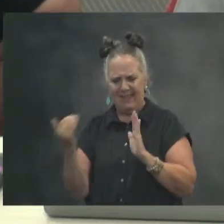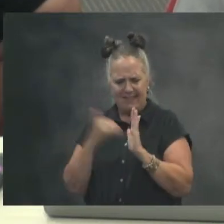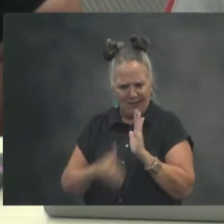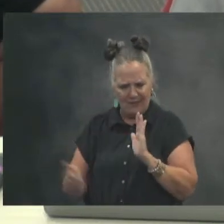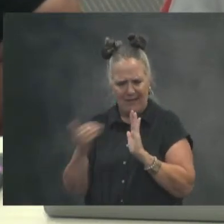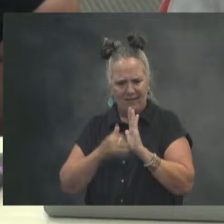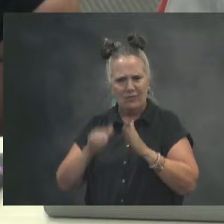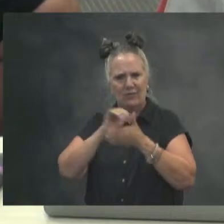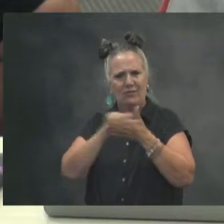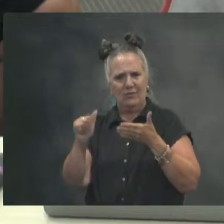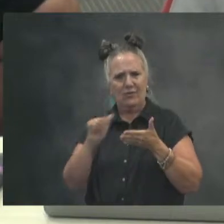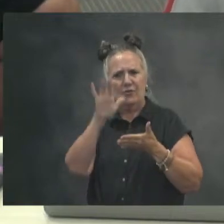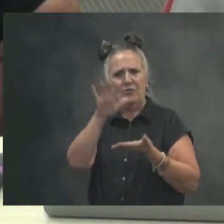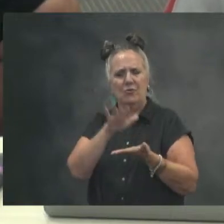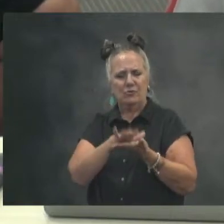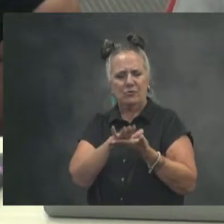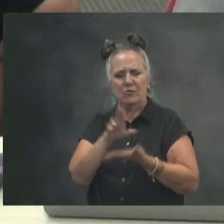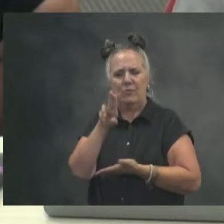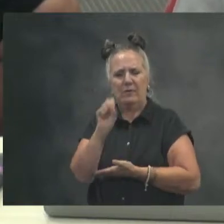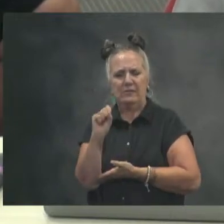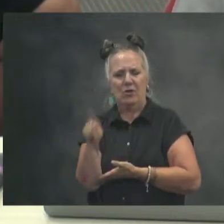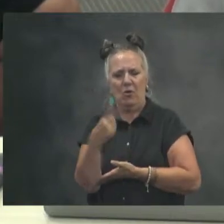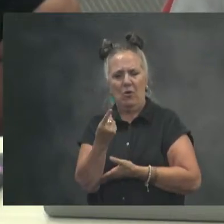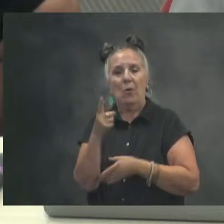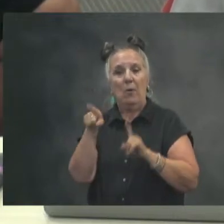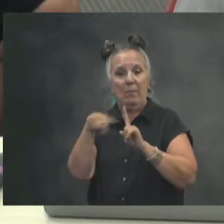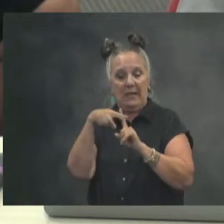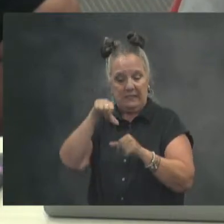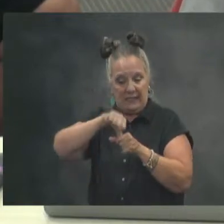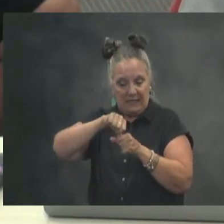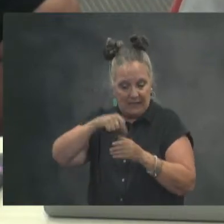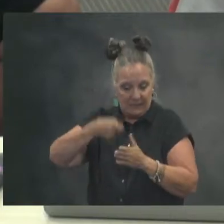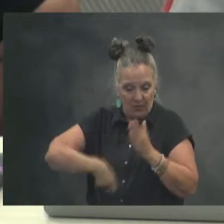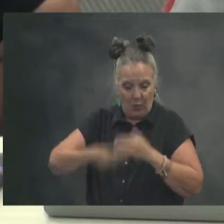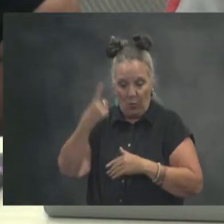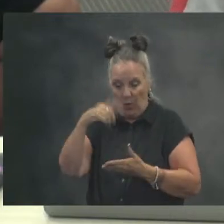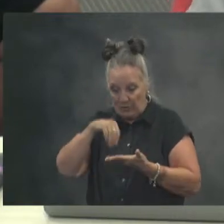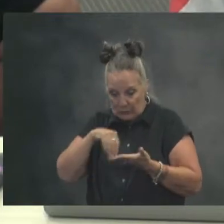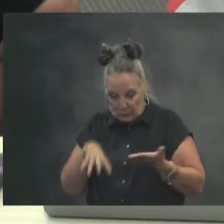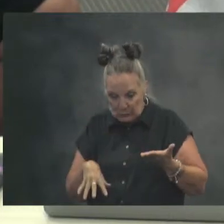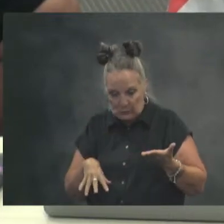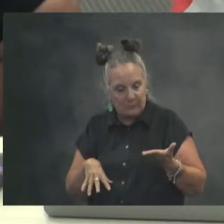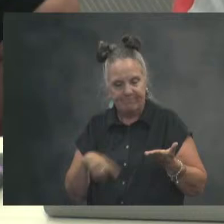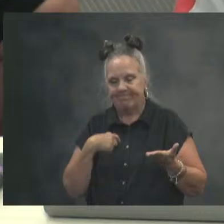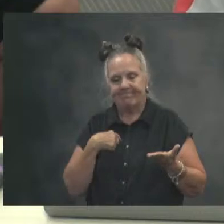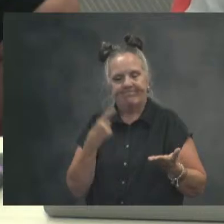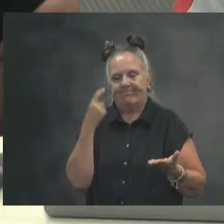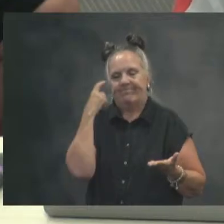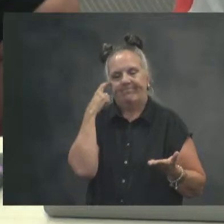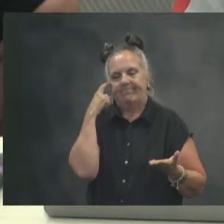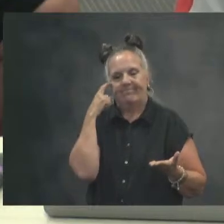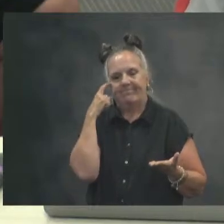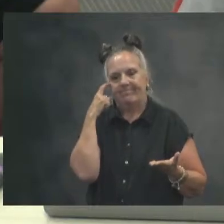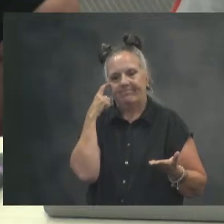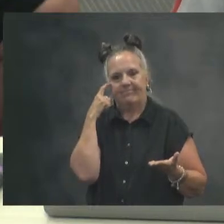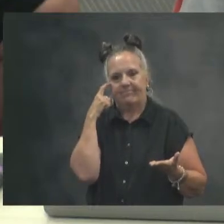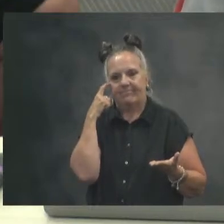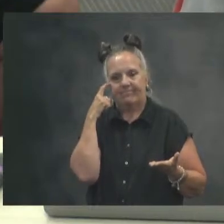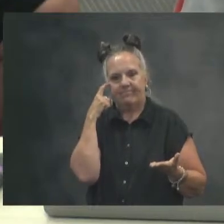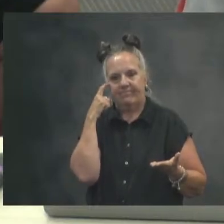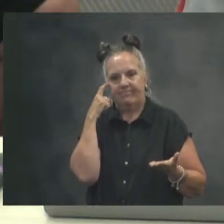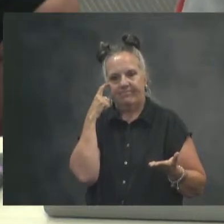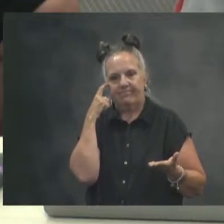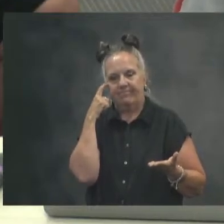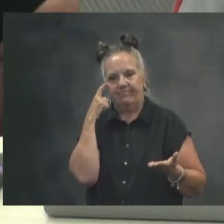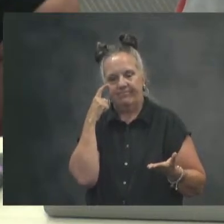of dollars on your school buses alone in fuel costs. For one student, I don't think that there can wash